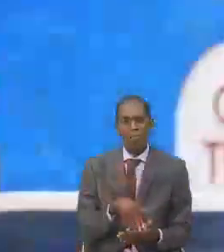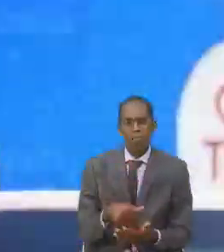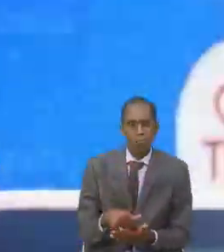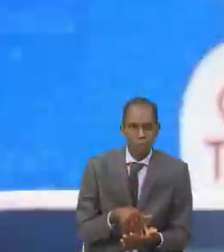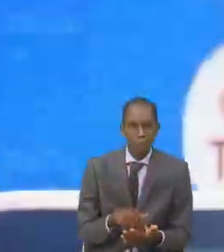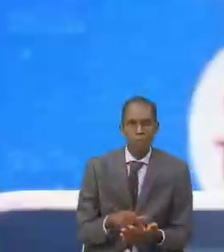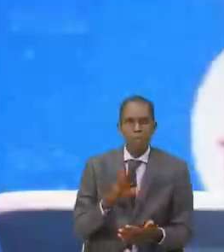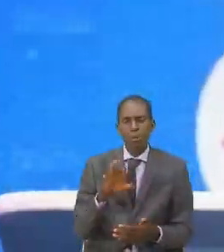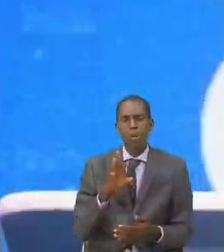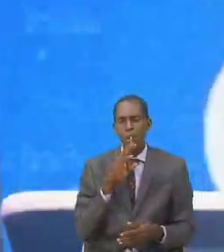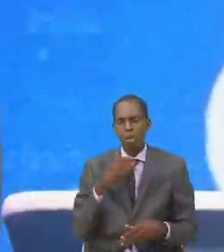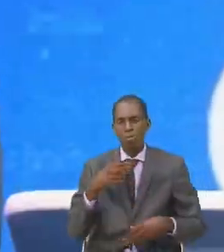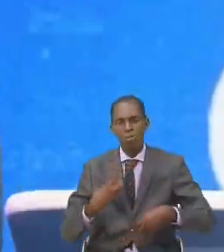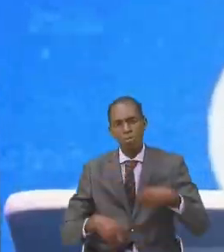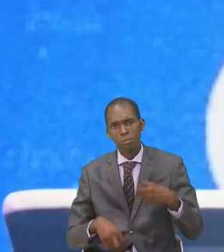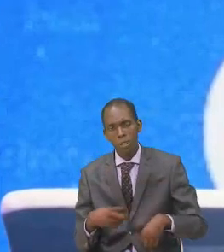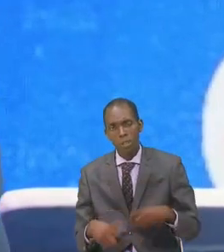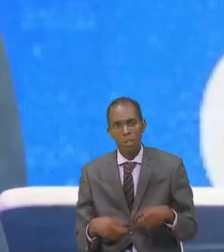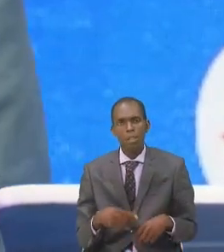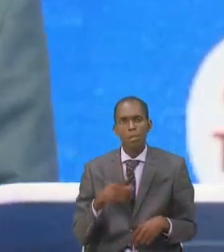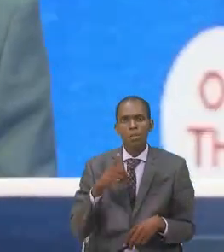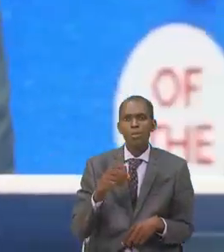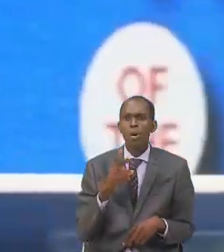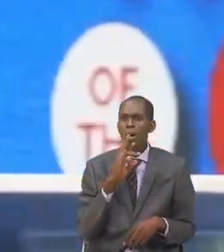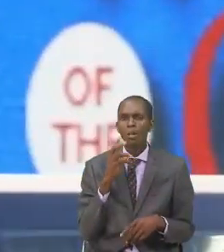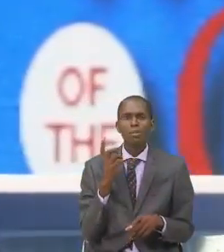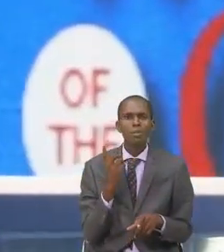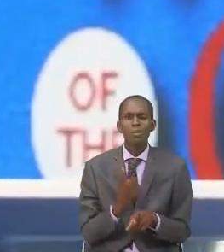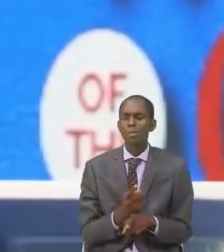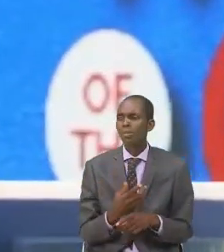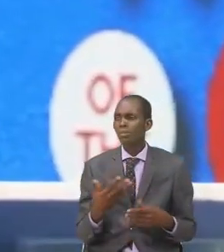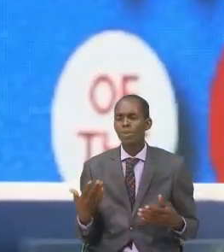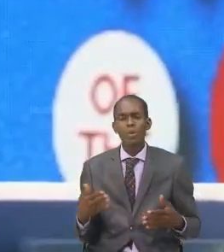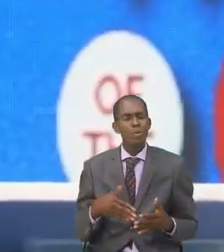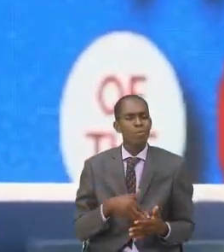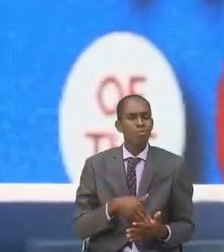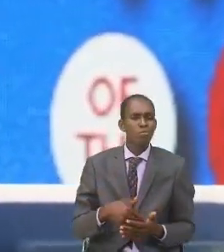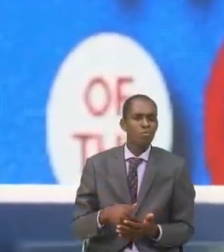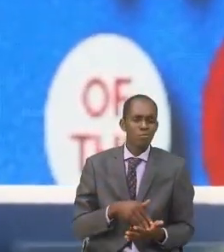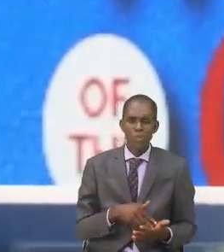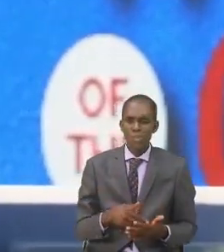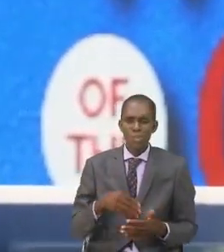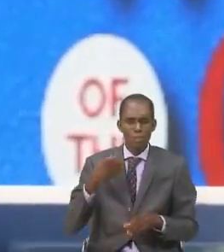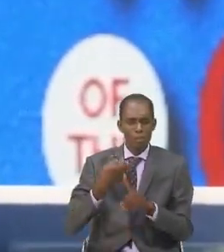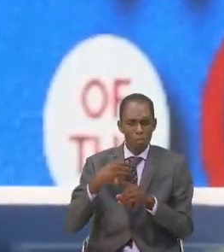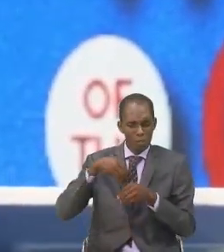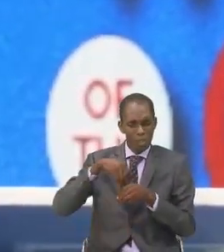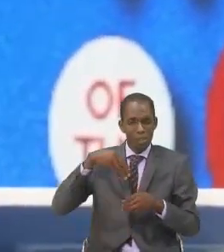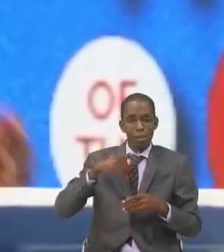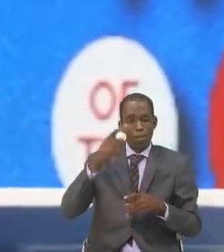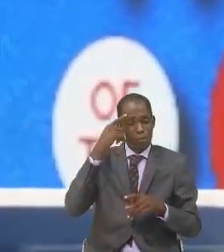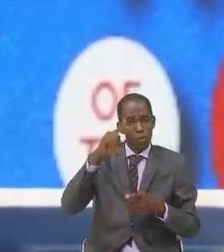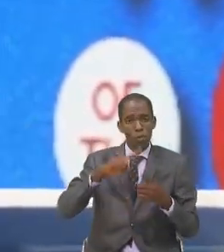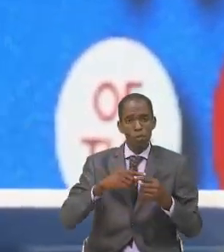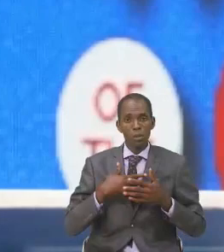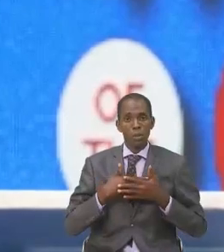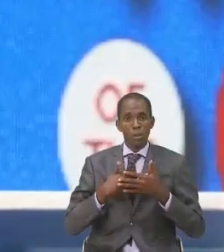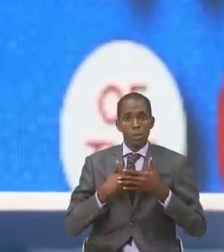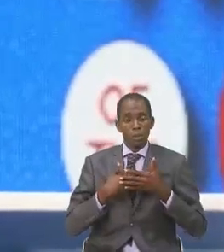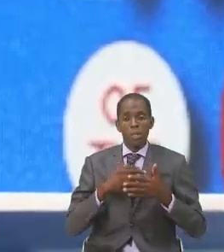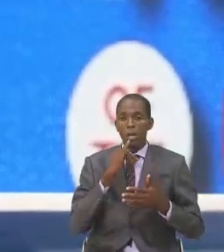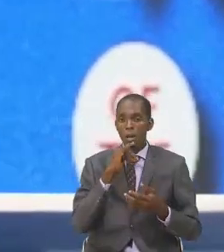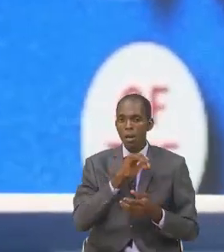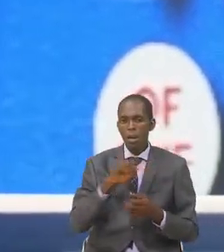walk. Your legs are lame. You are paralyzed. Or maybe you are just totally weak from the inside.